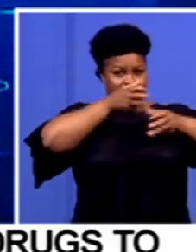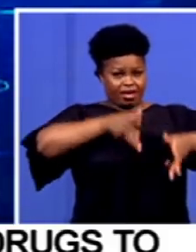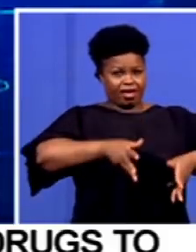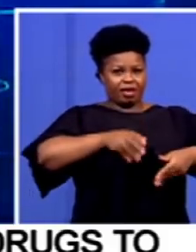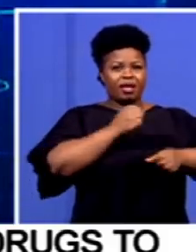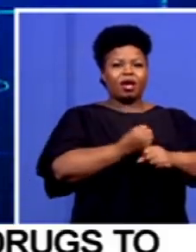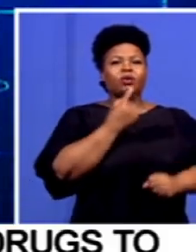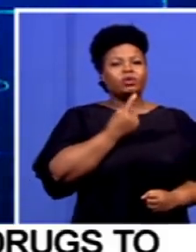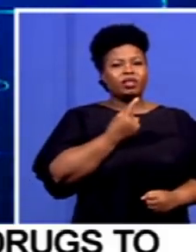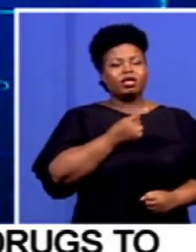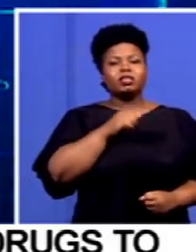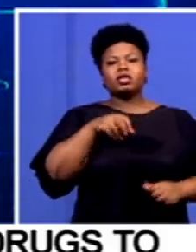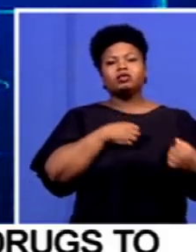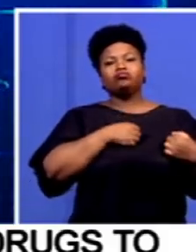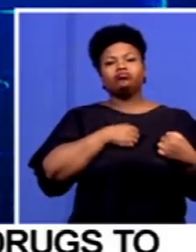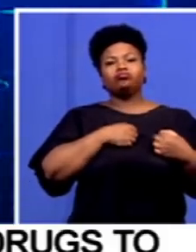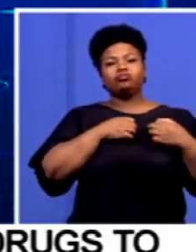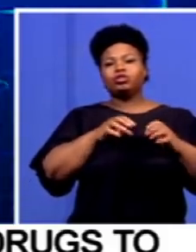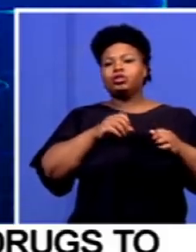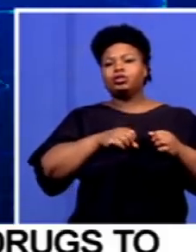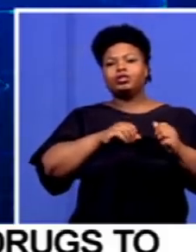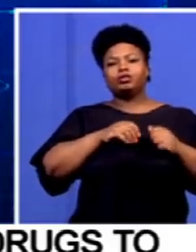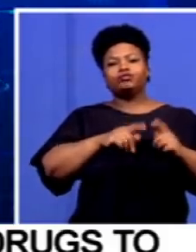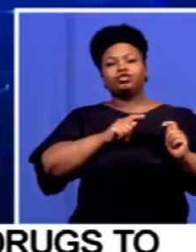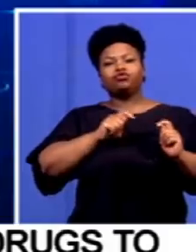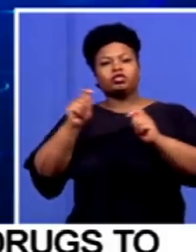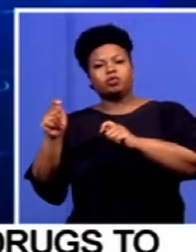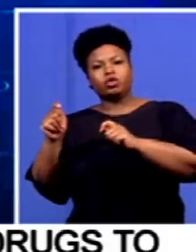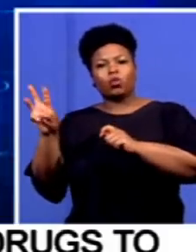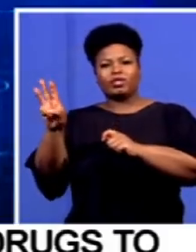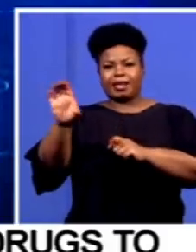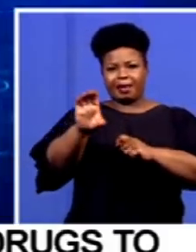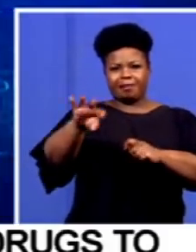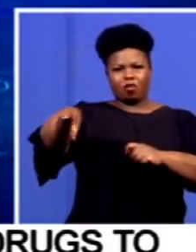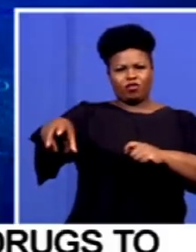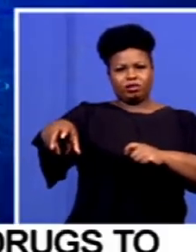being couriered to Western Cape, for example.